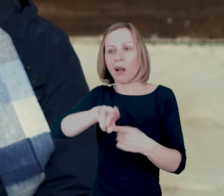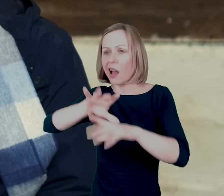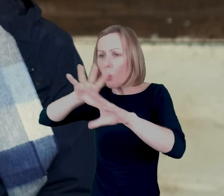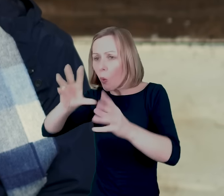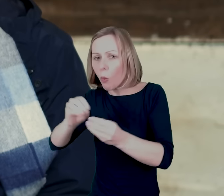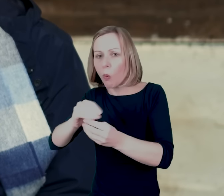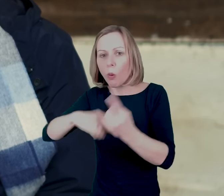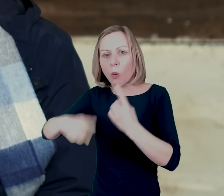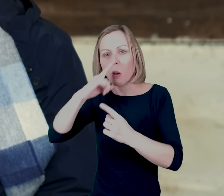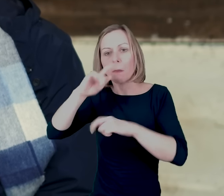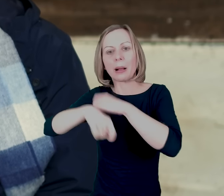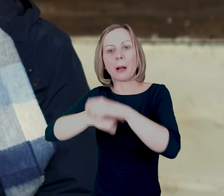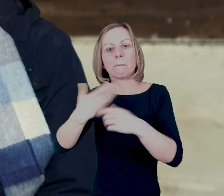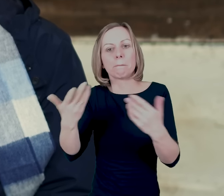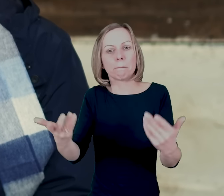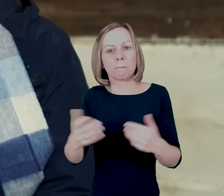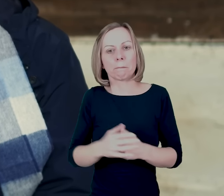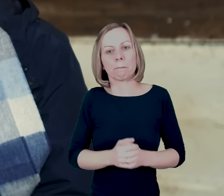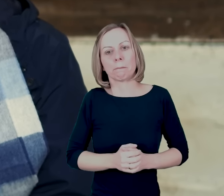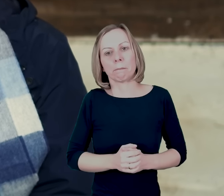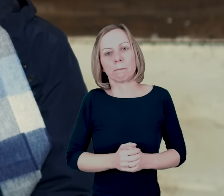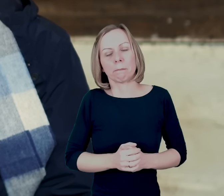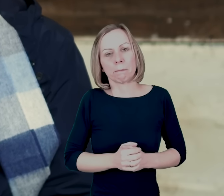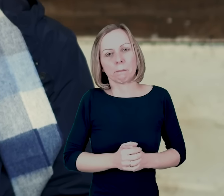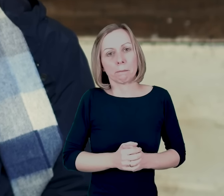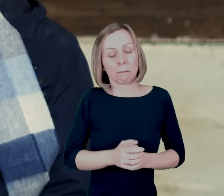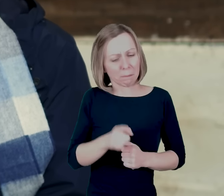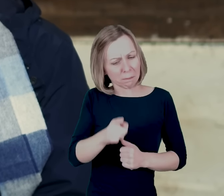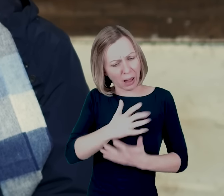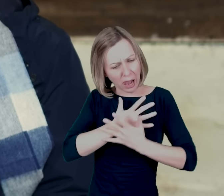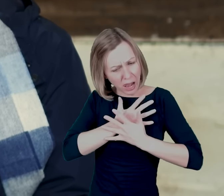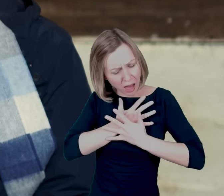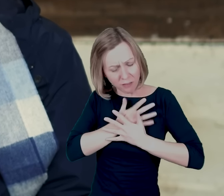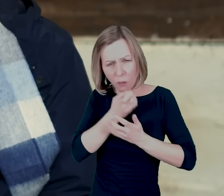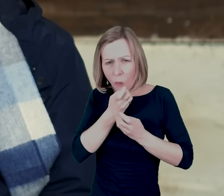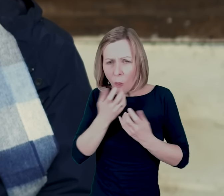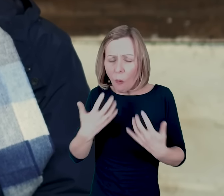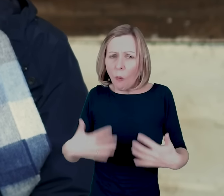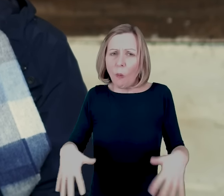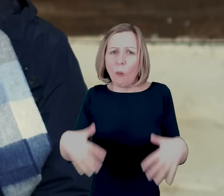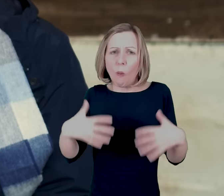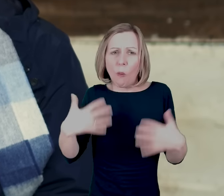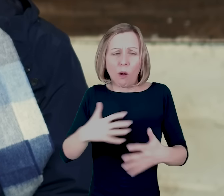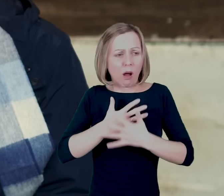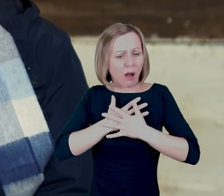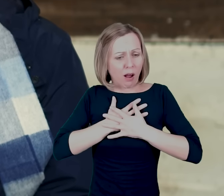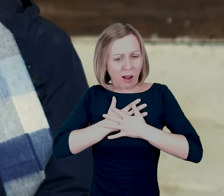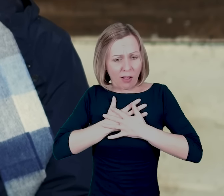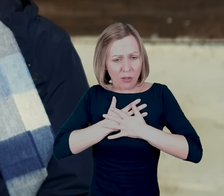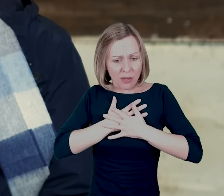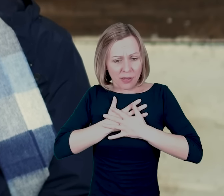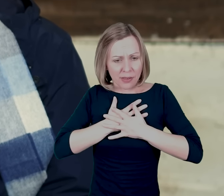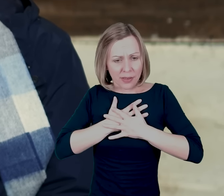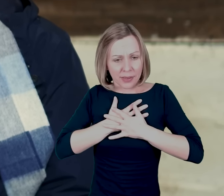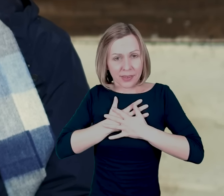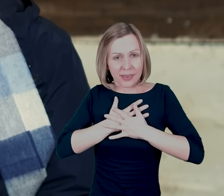God hopes we will become. It is a love, an infinite love, that takes your breath away. It